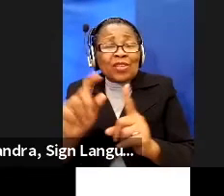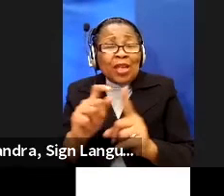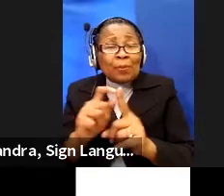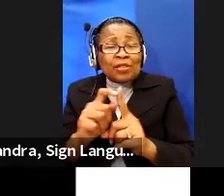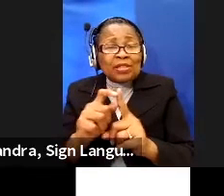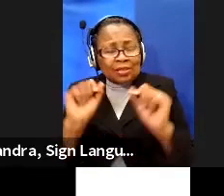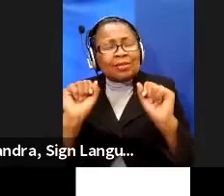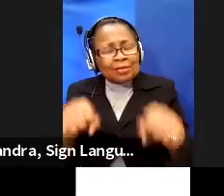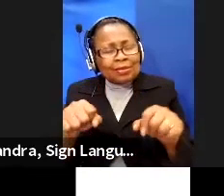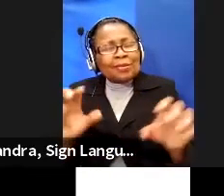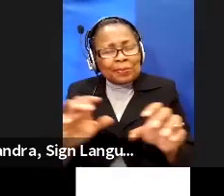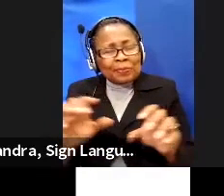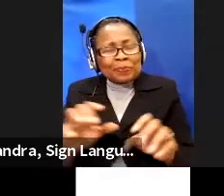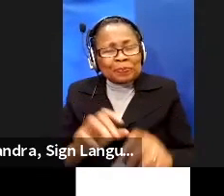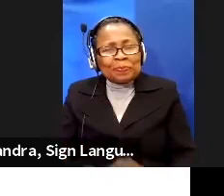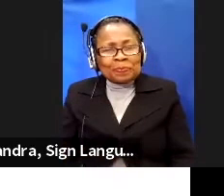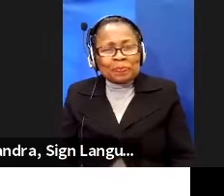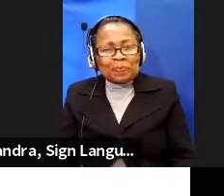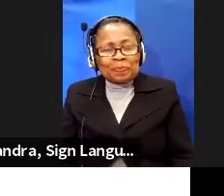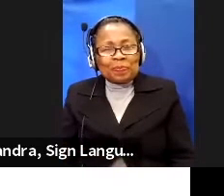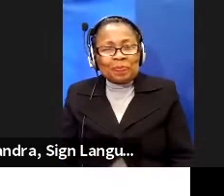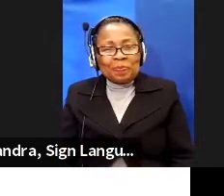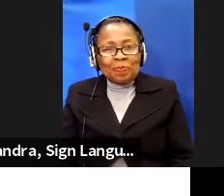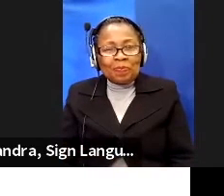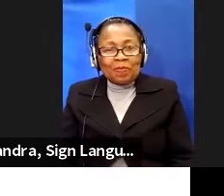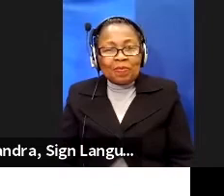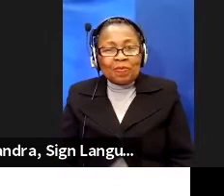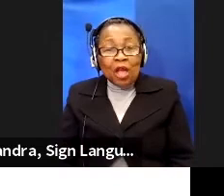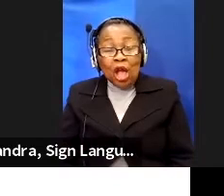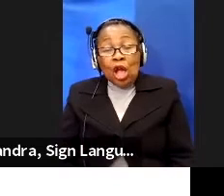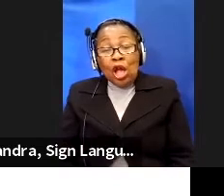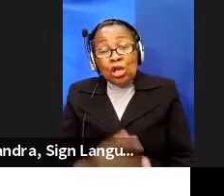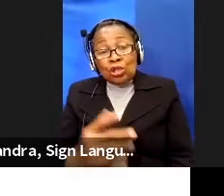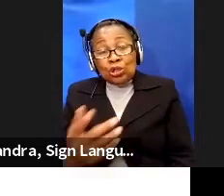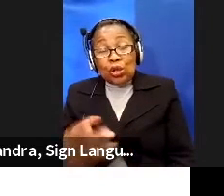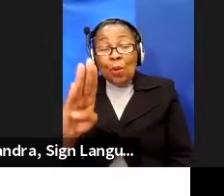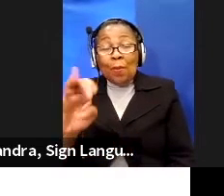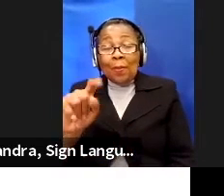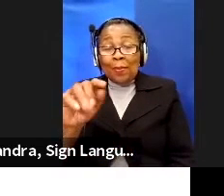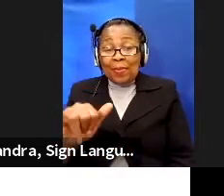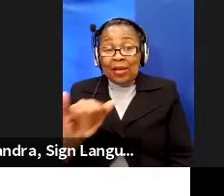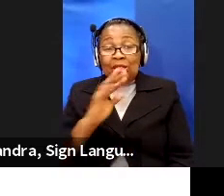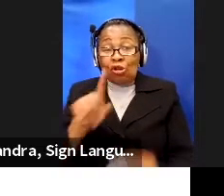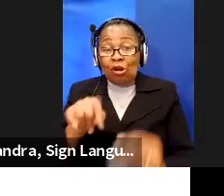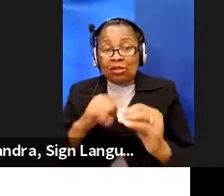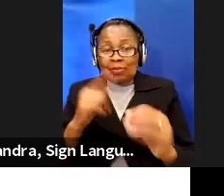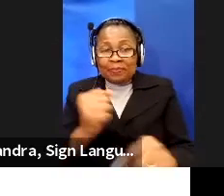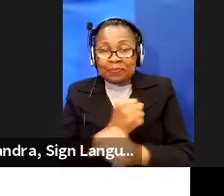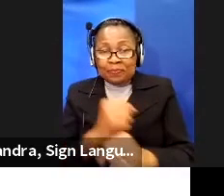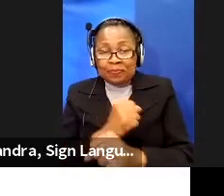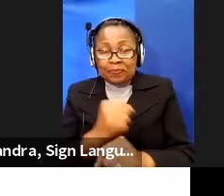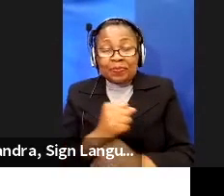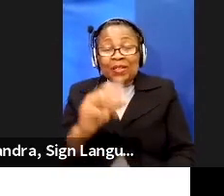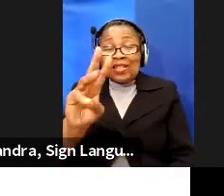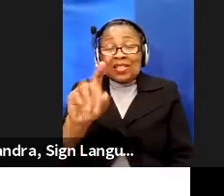possible. Next slide. So Betty kind of touched on this already, on these statistics, about 61 million